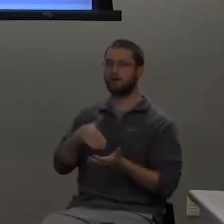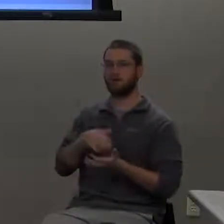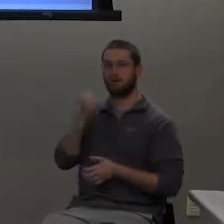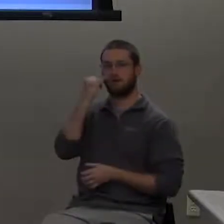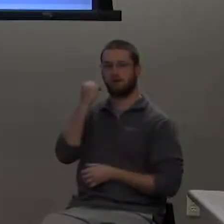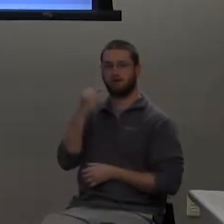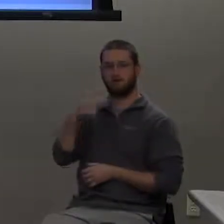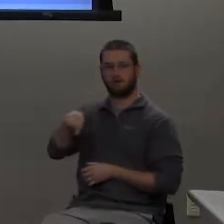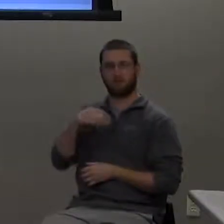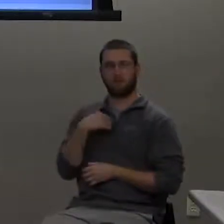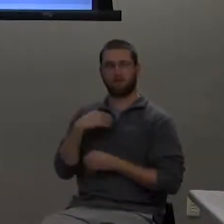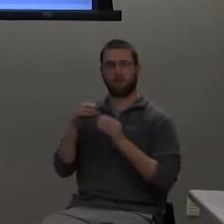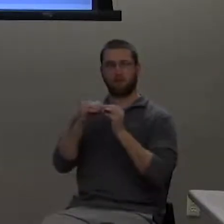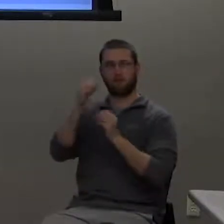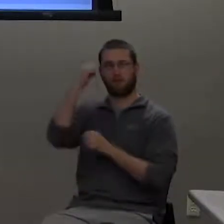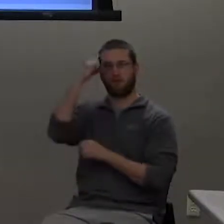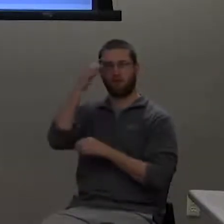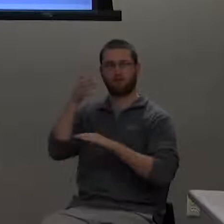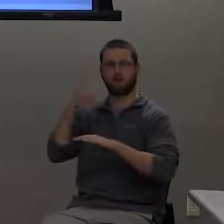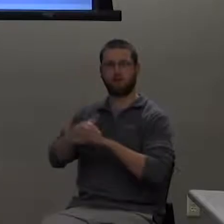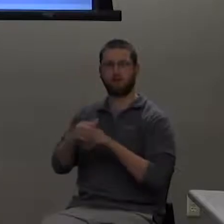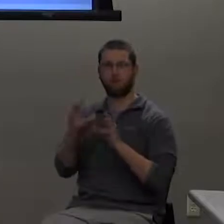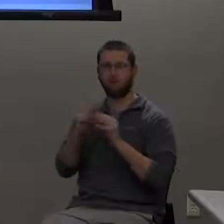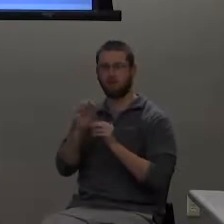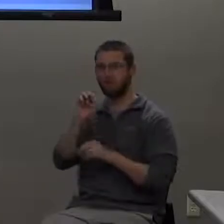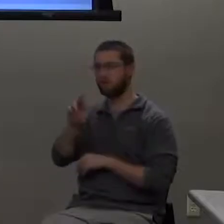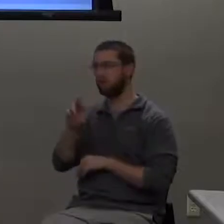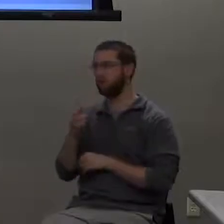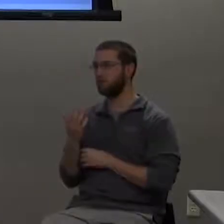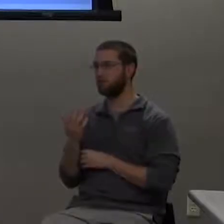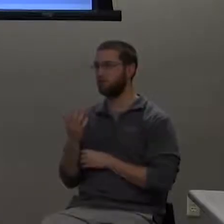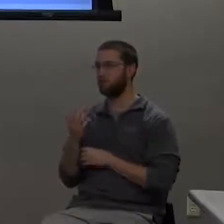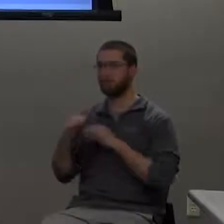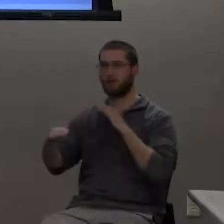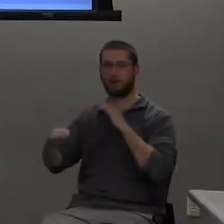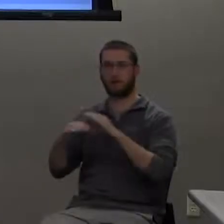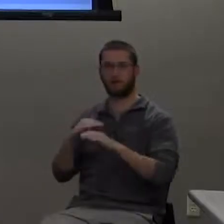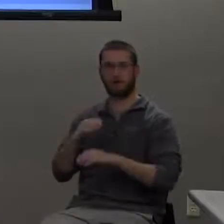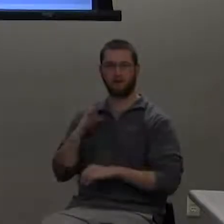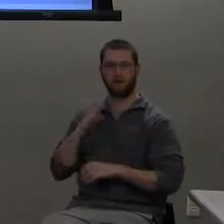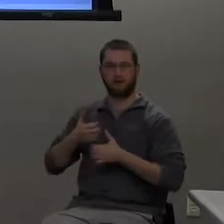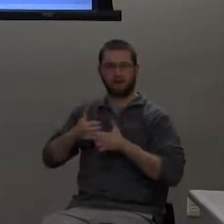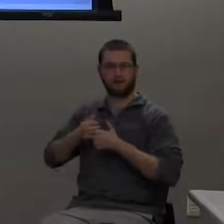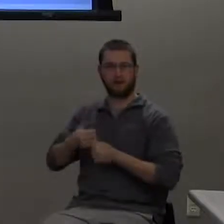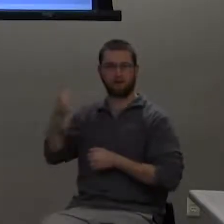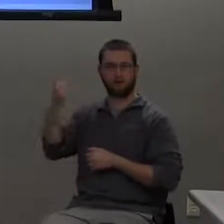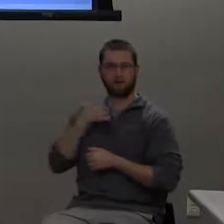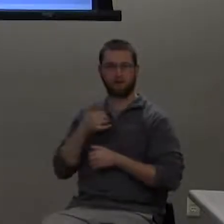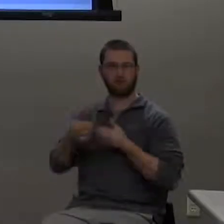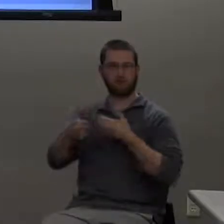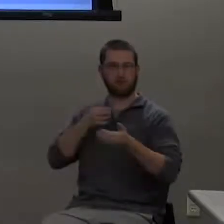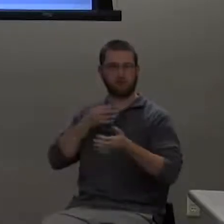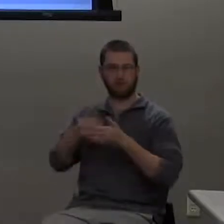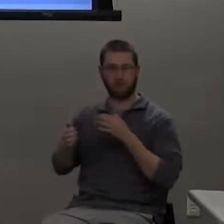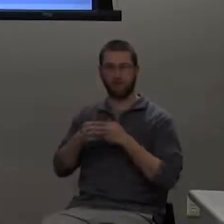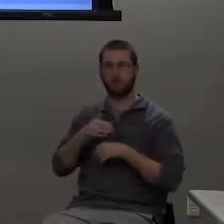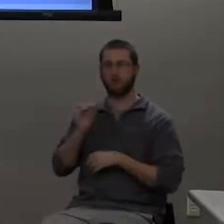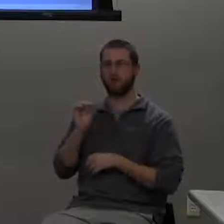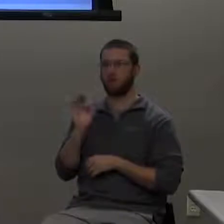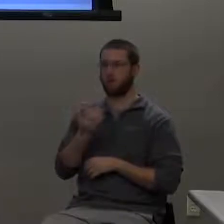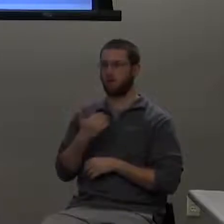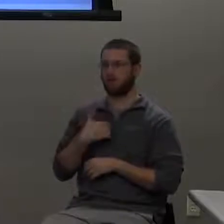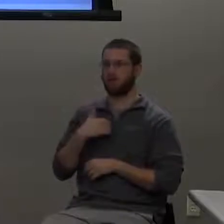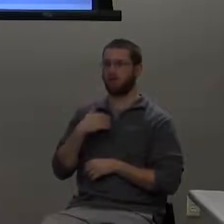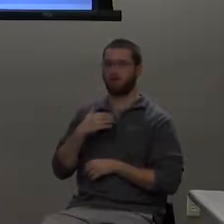If you have additional thoughts after the meeting or via electronic communication, you all should have my cell phone by now. So I'll be happy to have